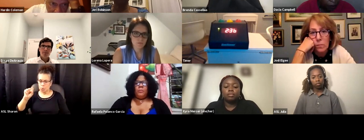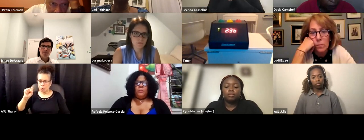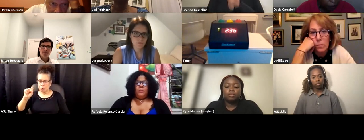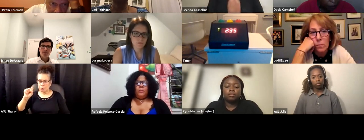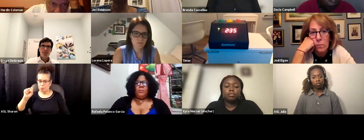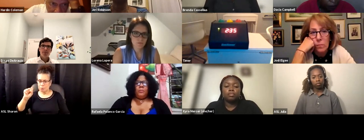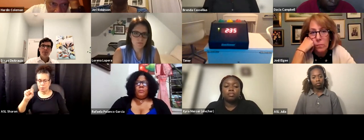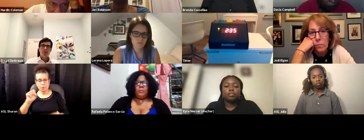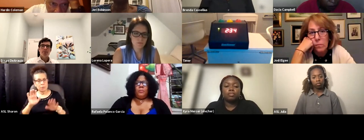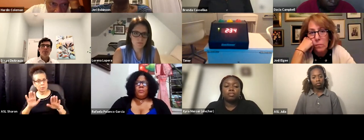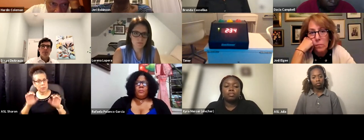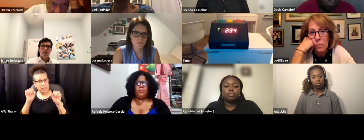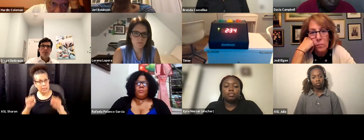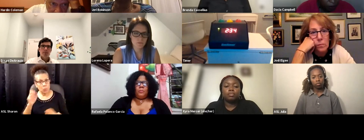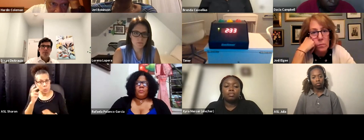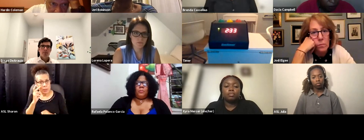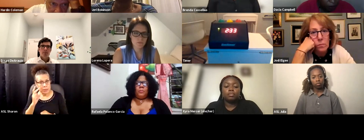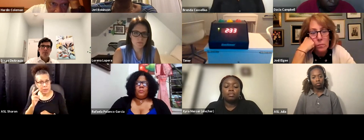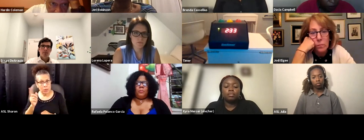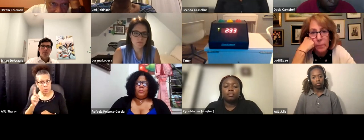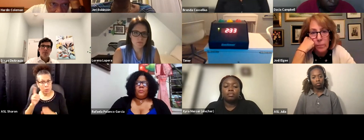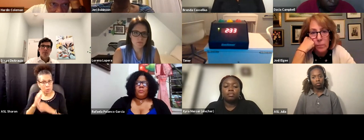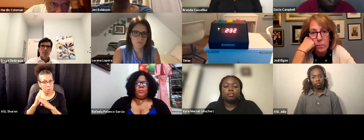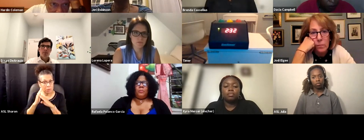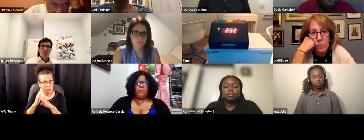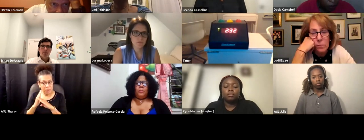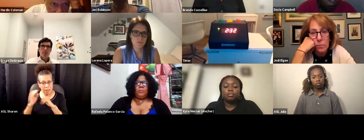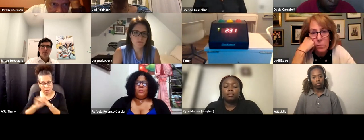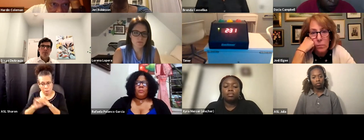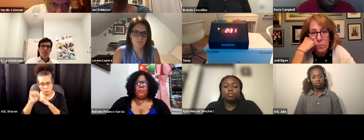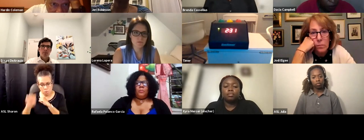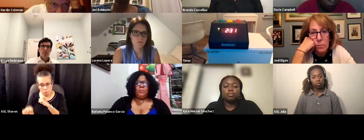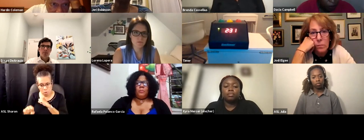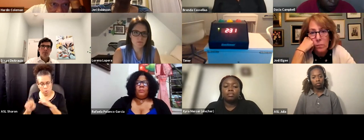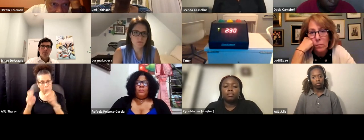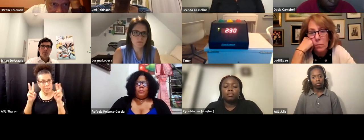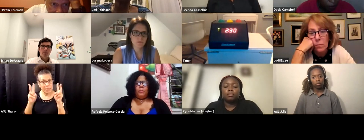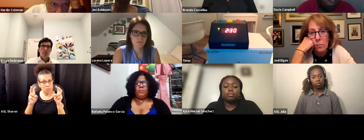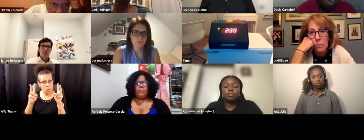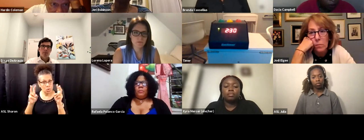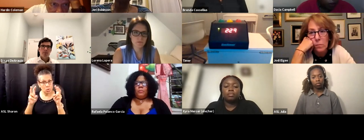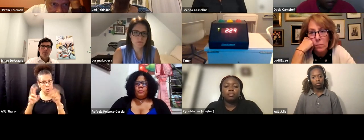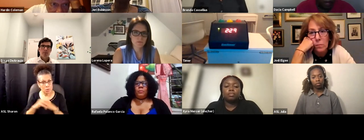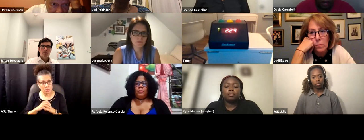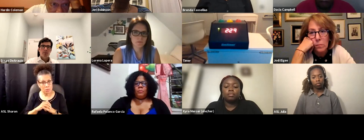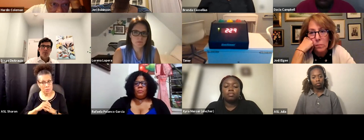are we able to see where we are preventing longer-term issues for students